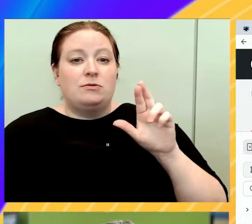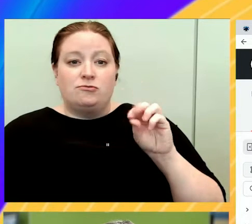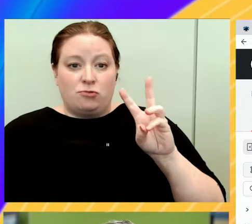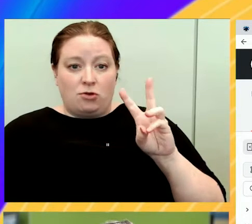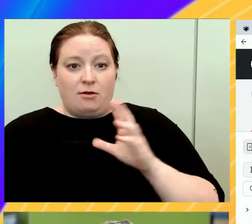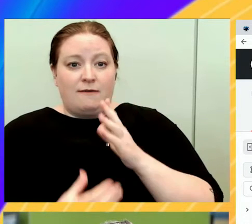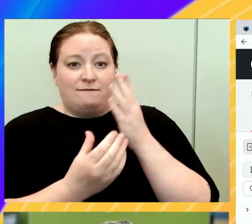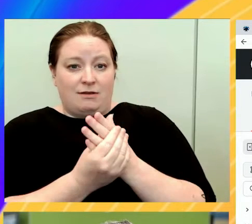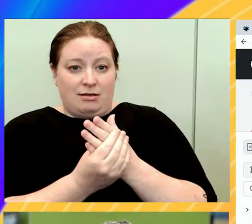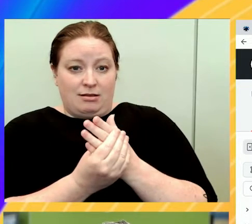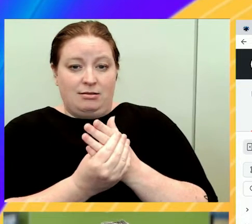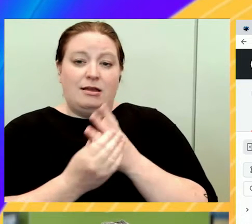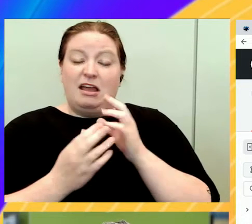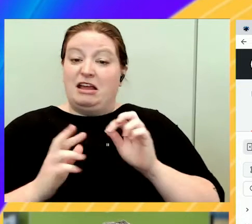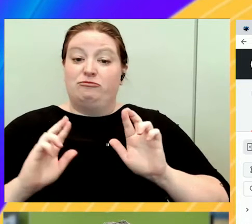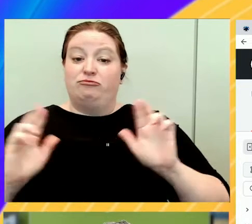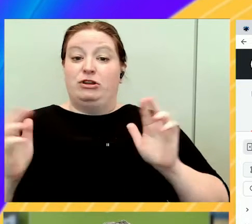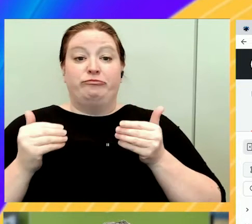good to go. It's in my downloads folder.